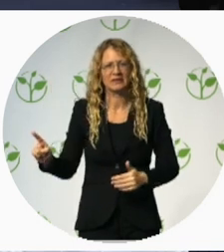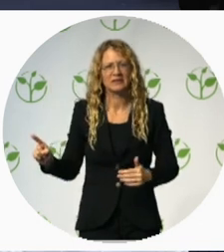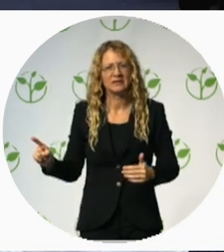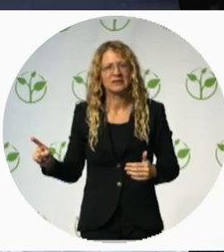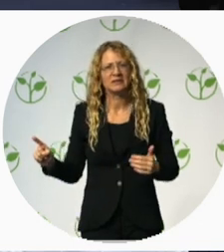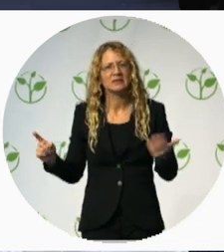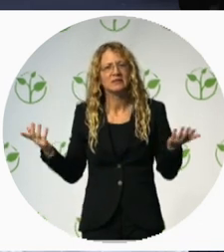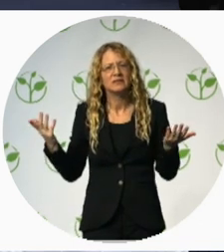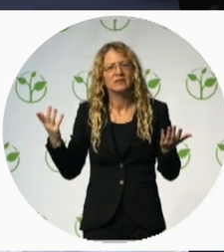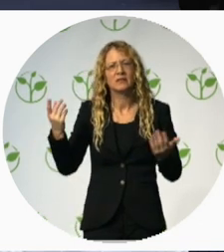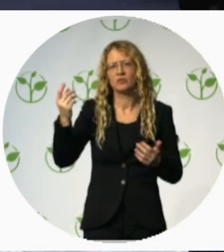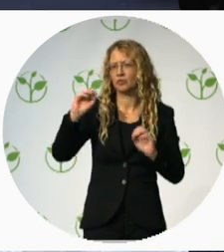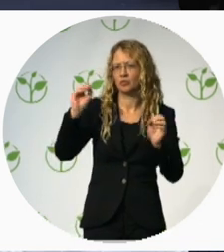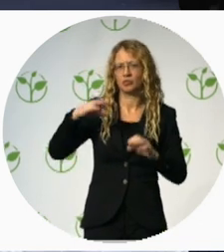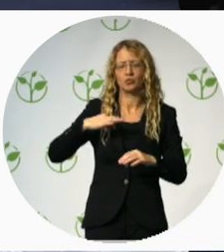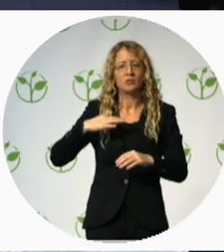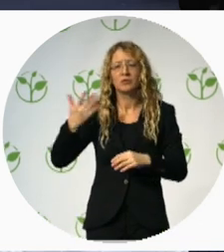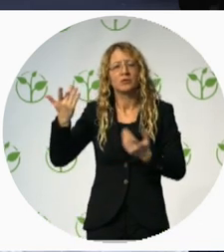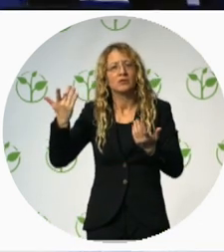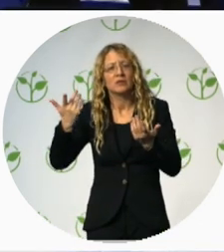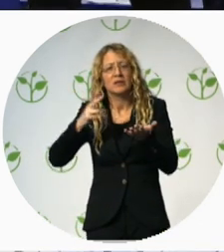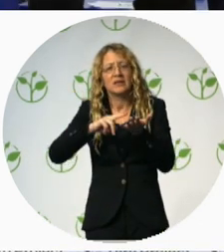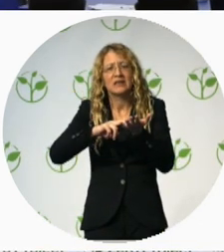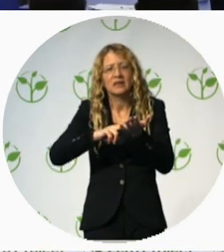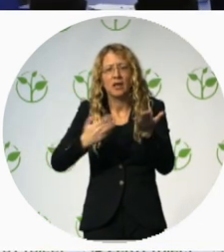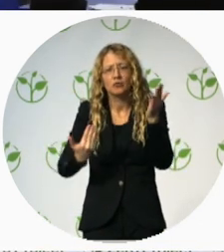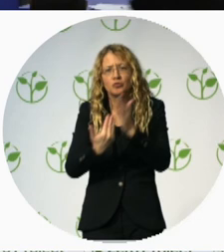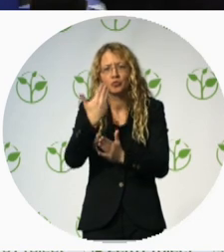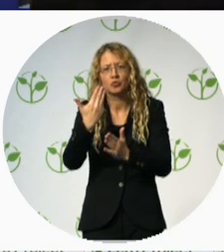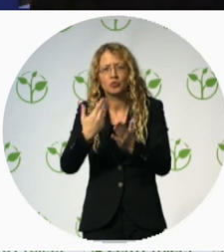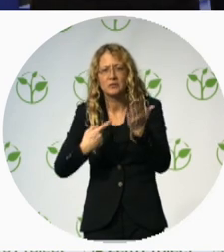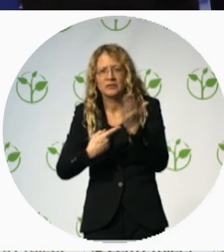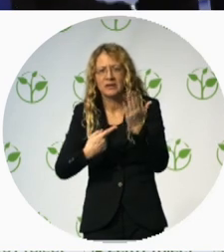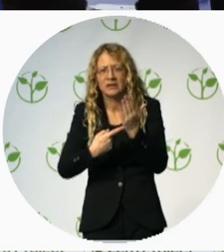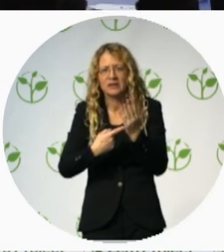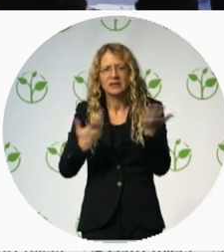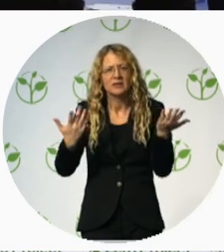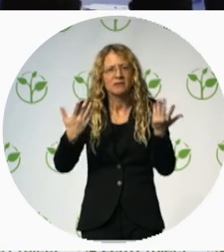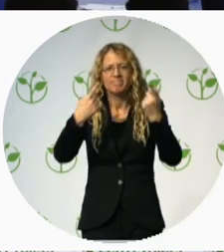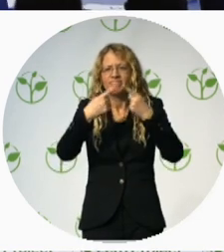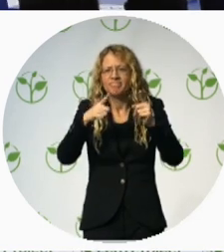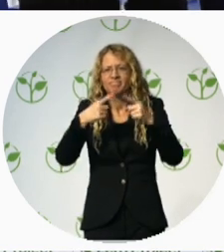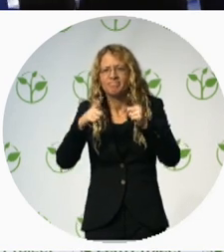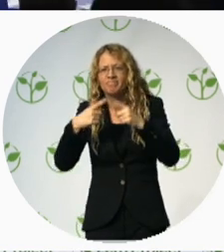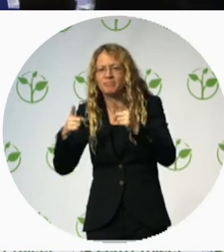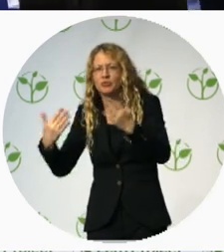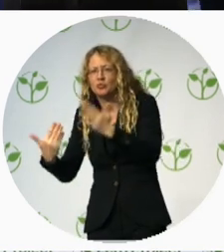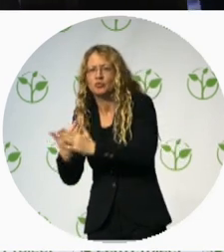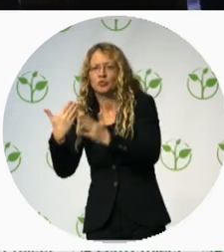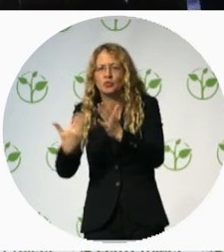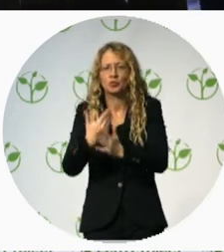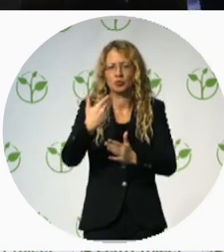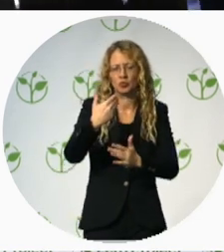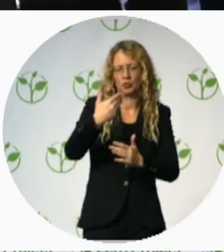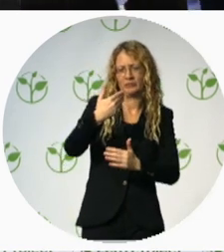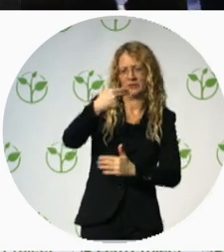digital accessibility and assistive technology. The company has designed an app called NewsHook, which provides easy access to news for persons with